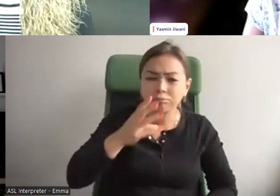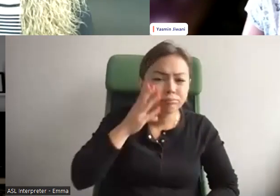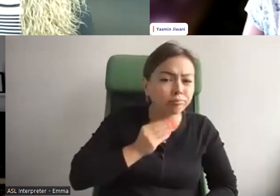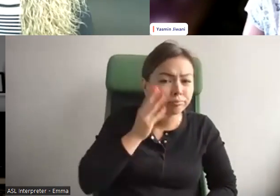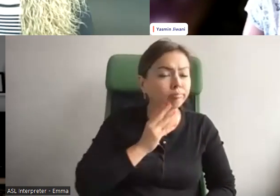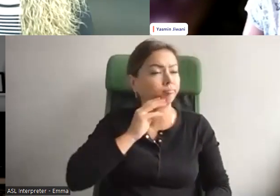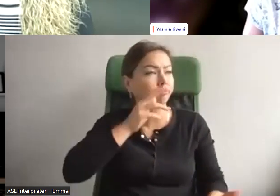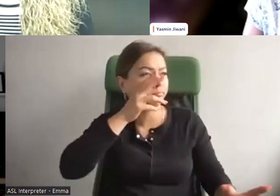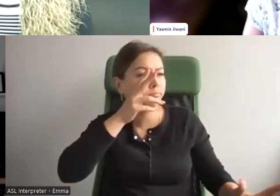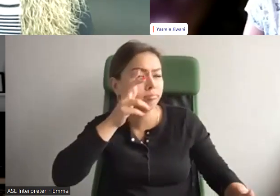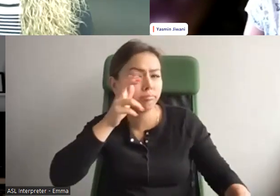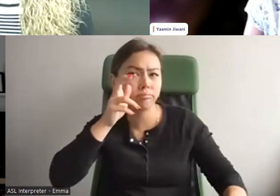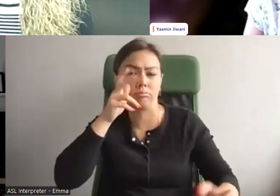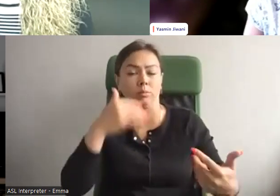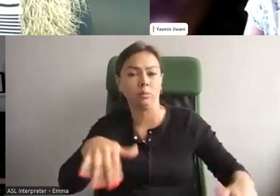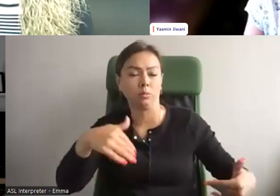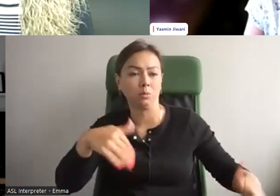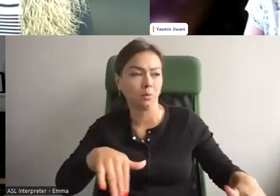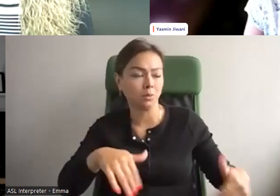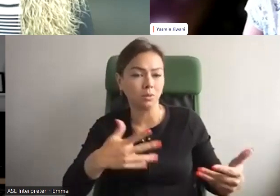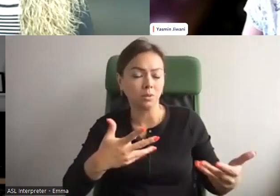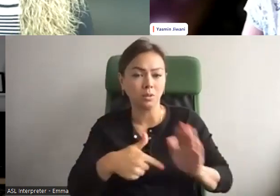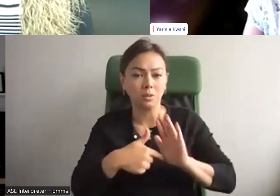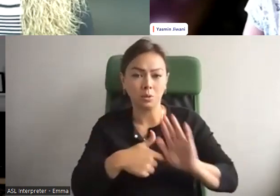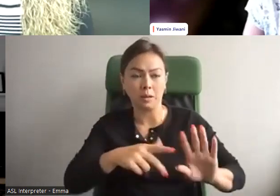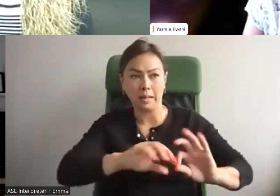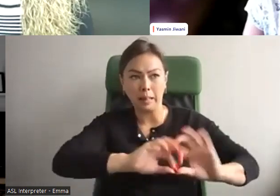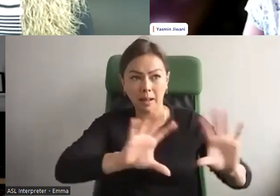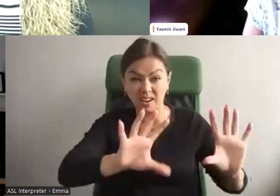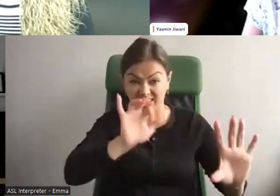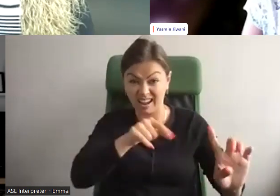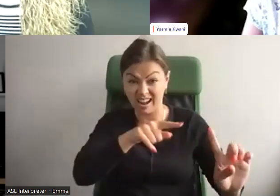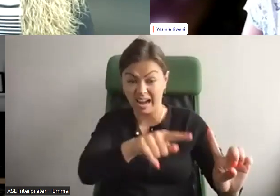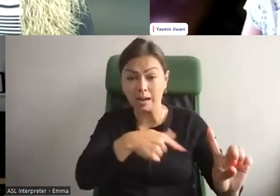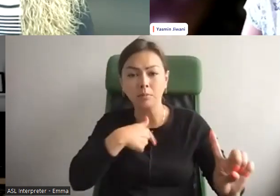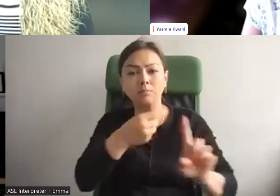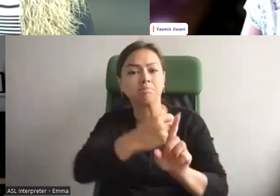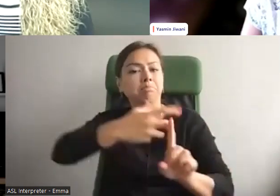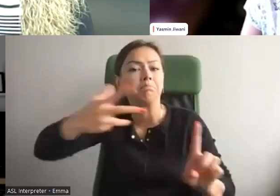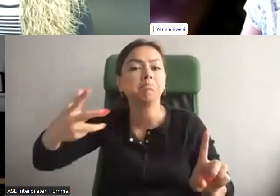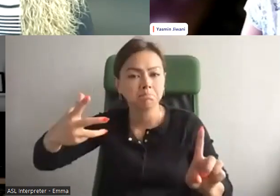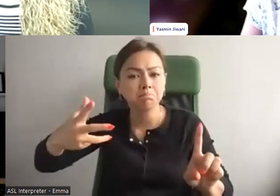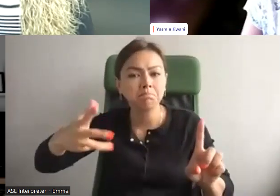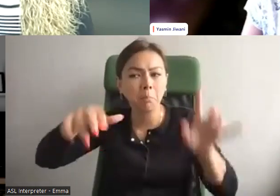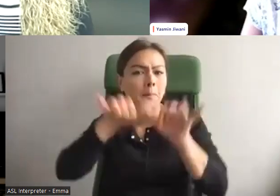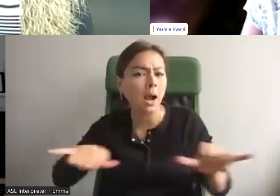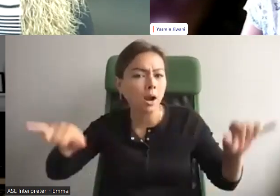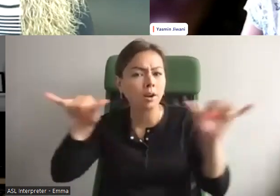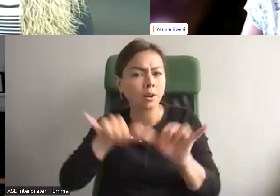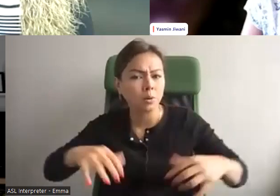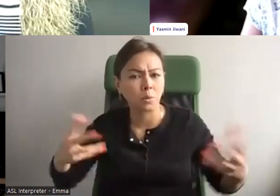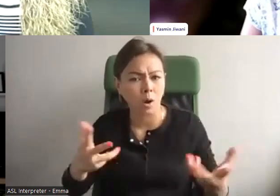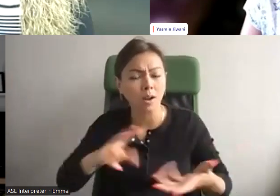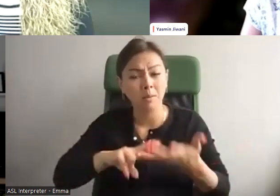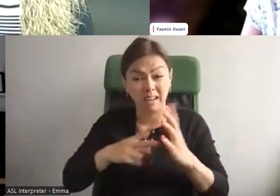experience shows, is exactly what I want to get into, which are what are the patterns. So if I were to take an intersectional